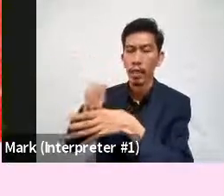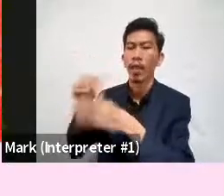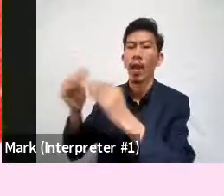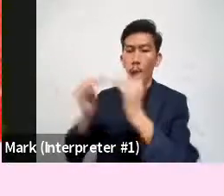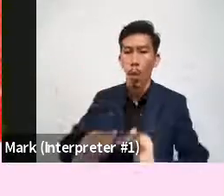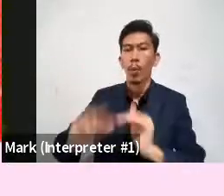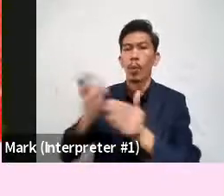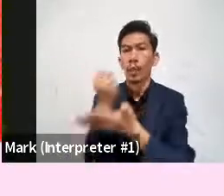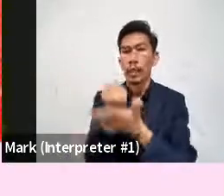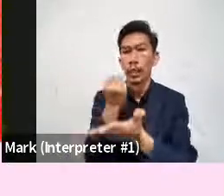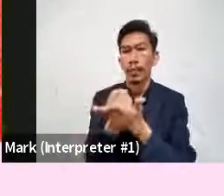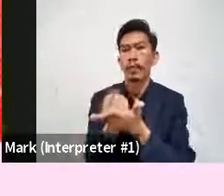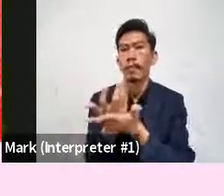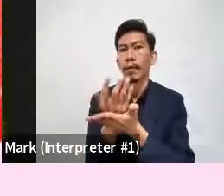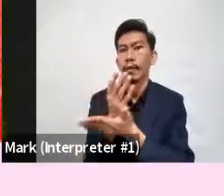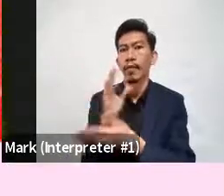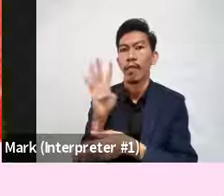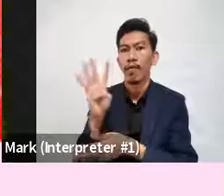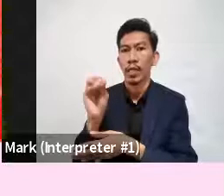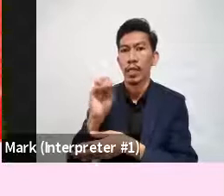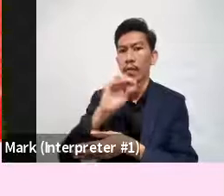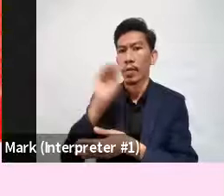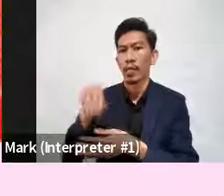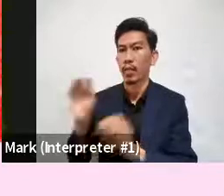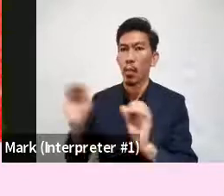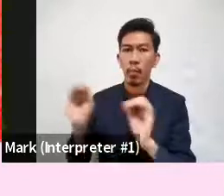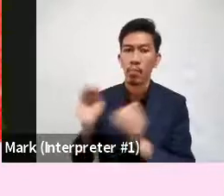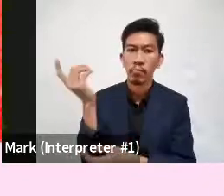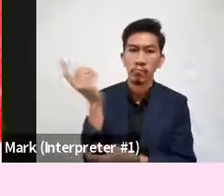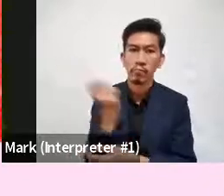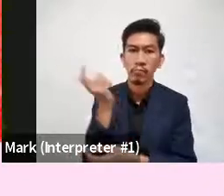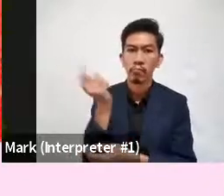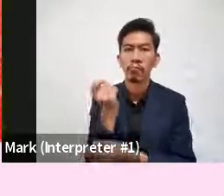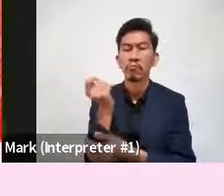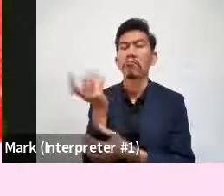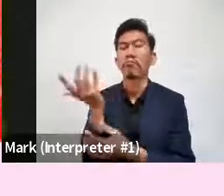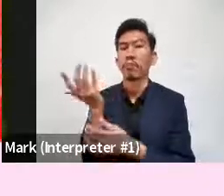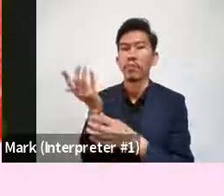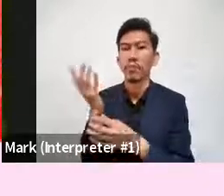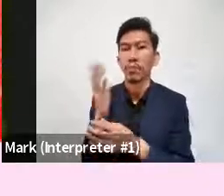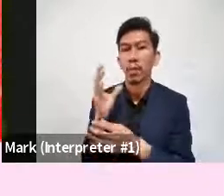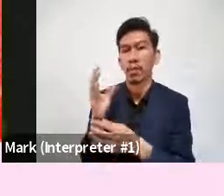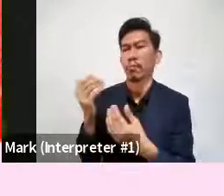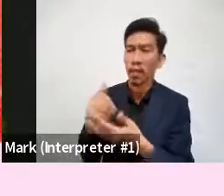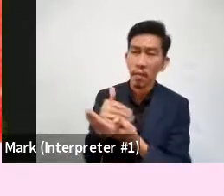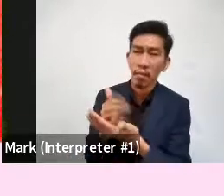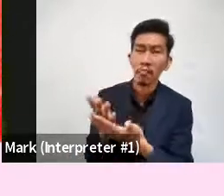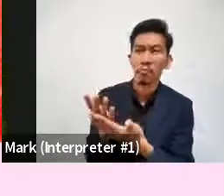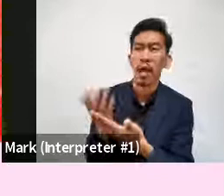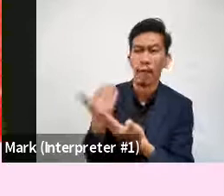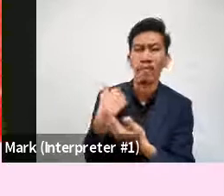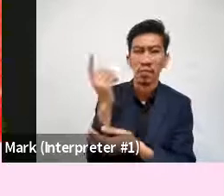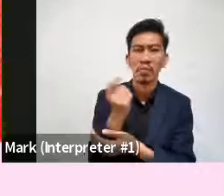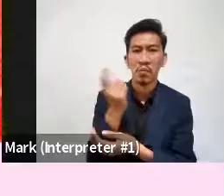group, 40% had no insurance, and among those with at least one form of insurance, where